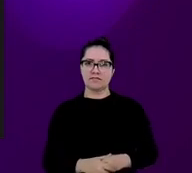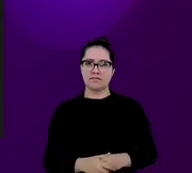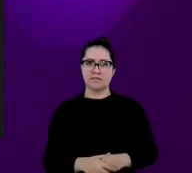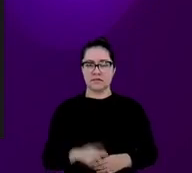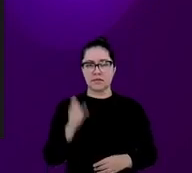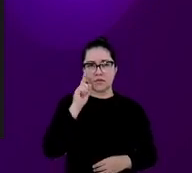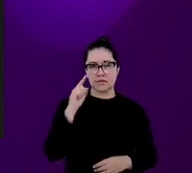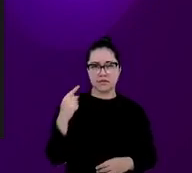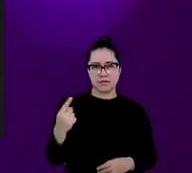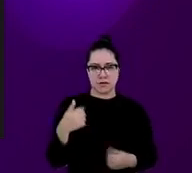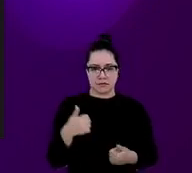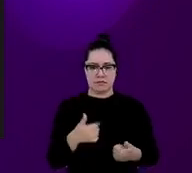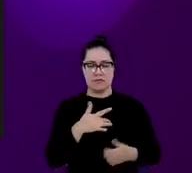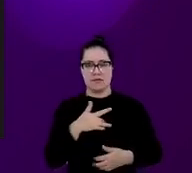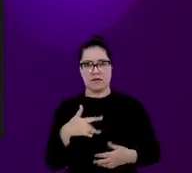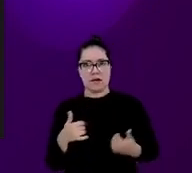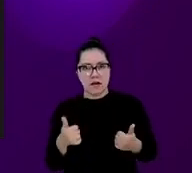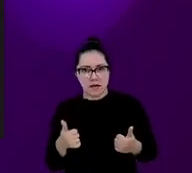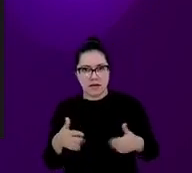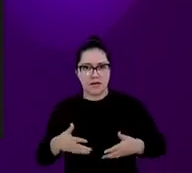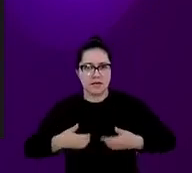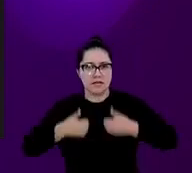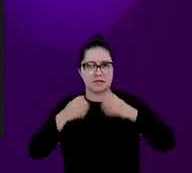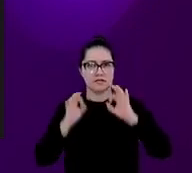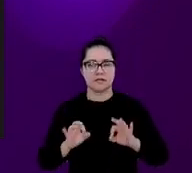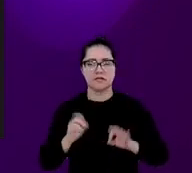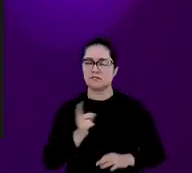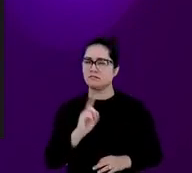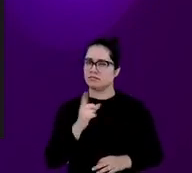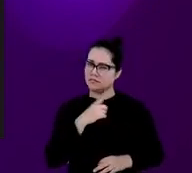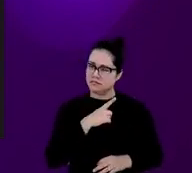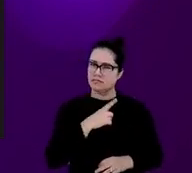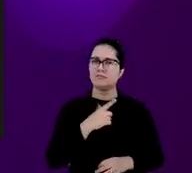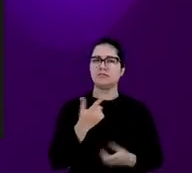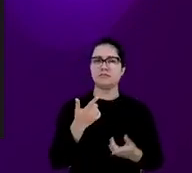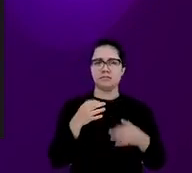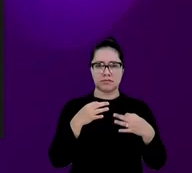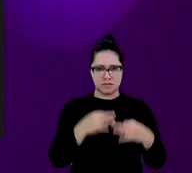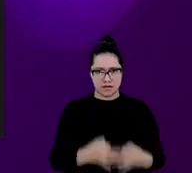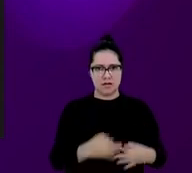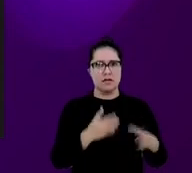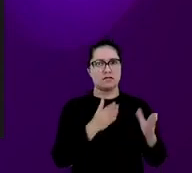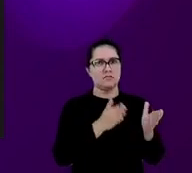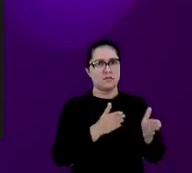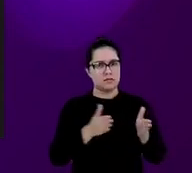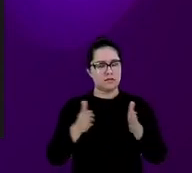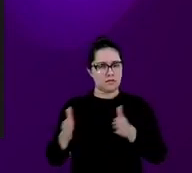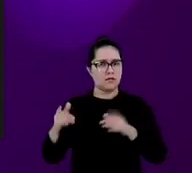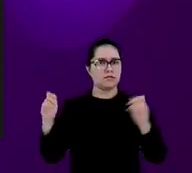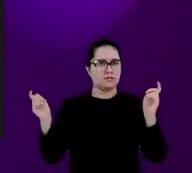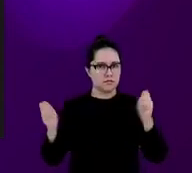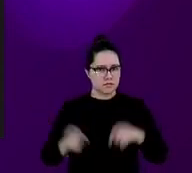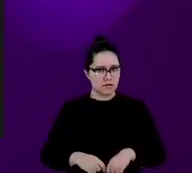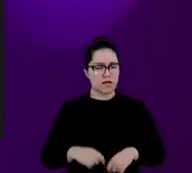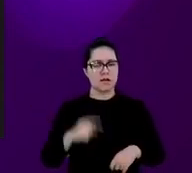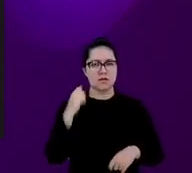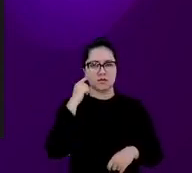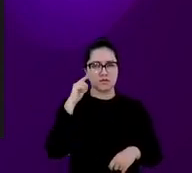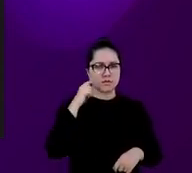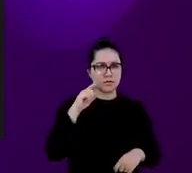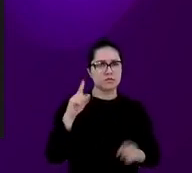of dosimetry that we can do for everyday application, but right now what we